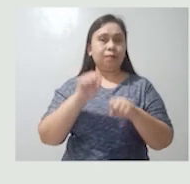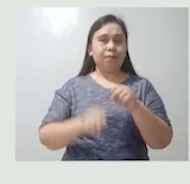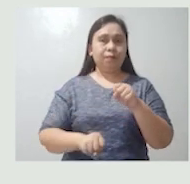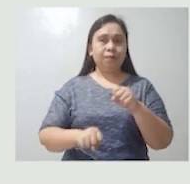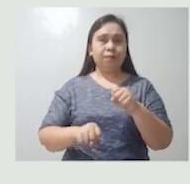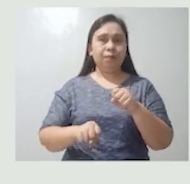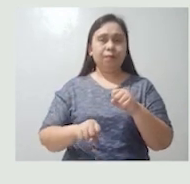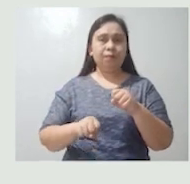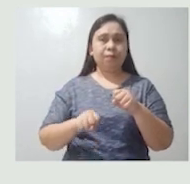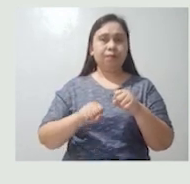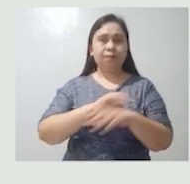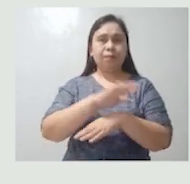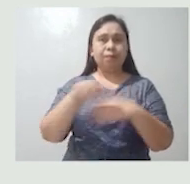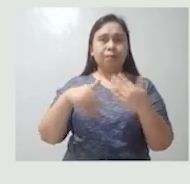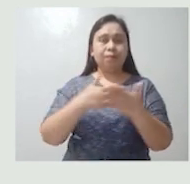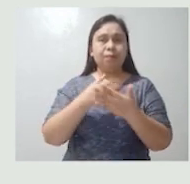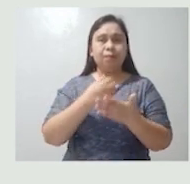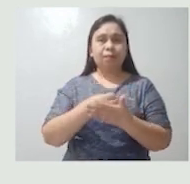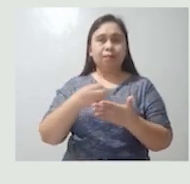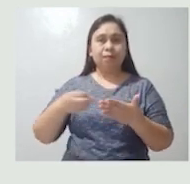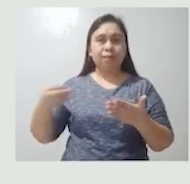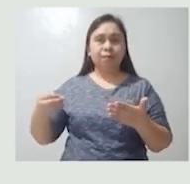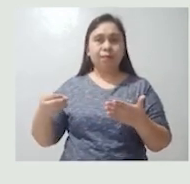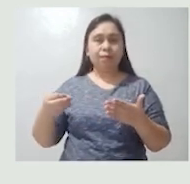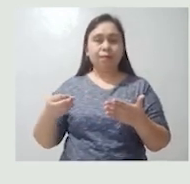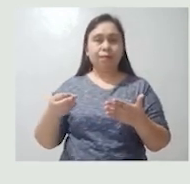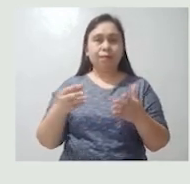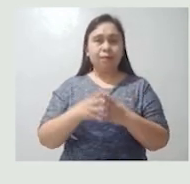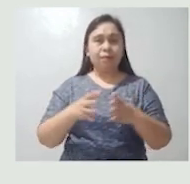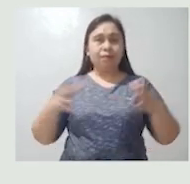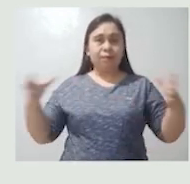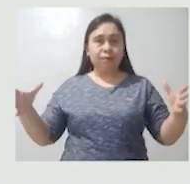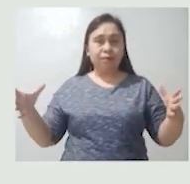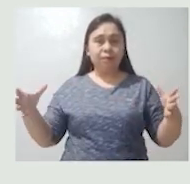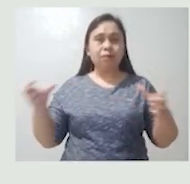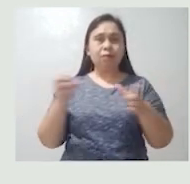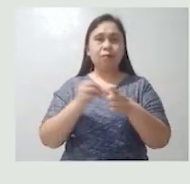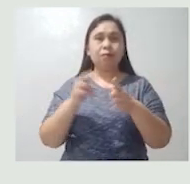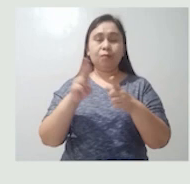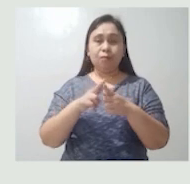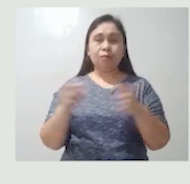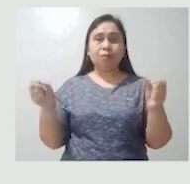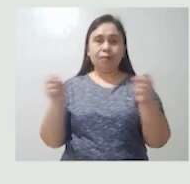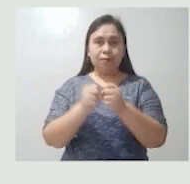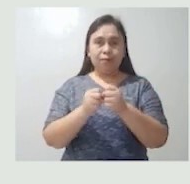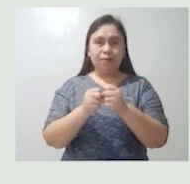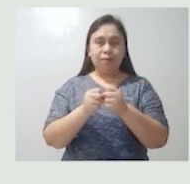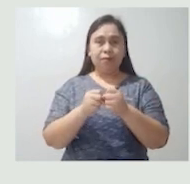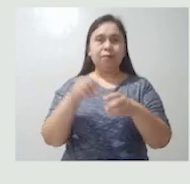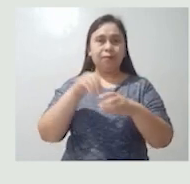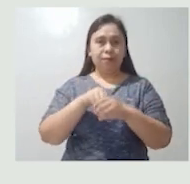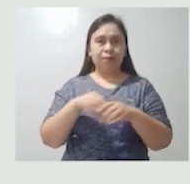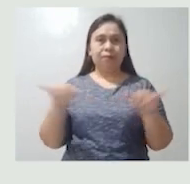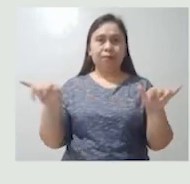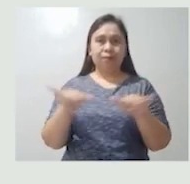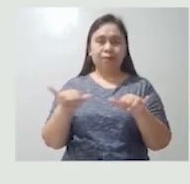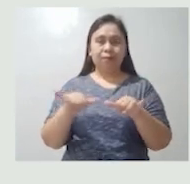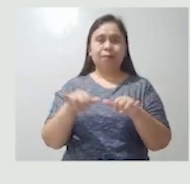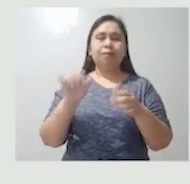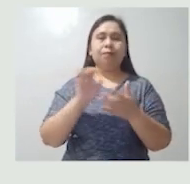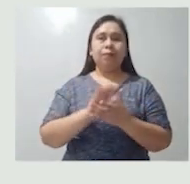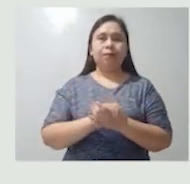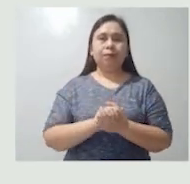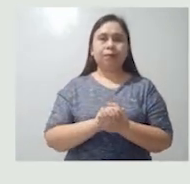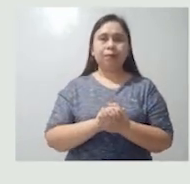the whole object contracts or decreases in size. Take note, gases expand the most, solids expand the